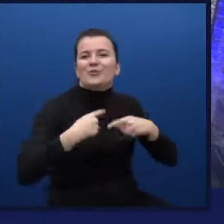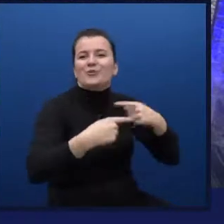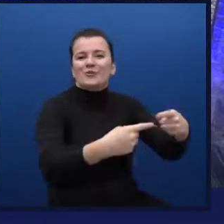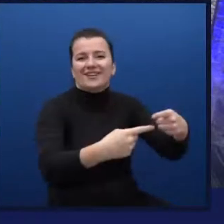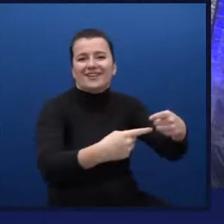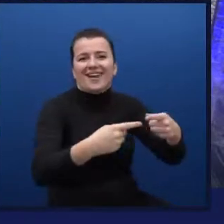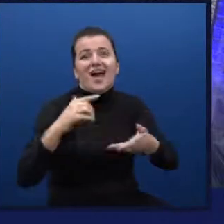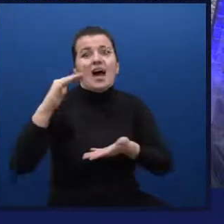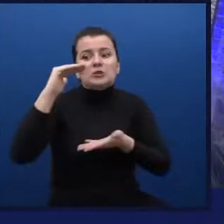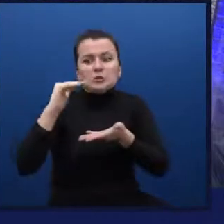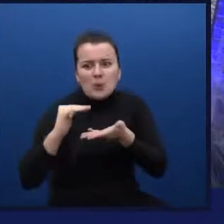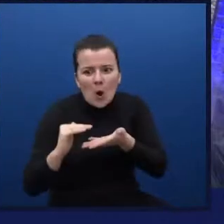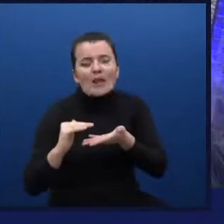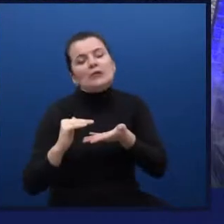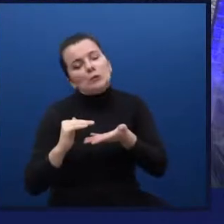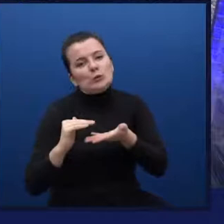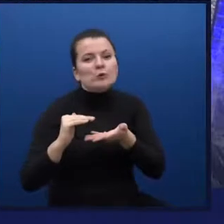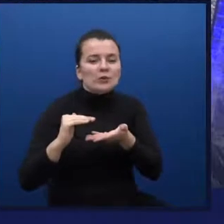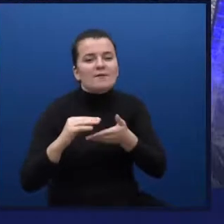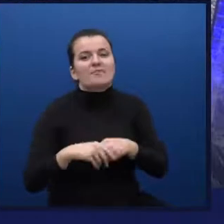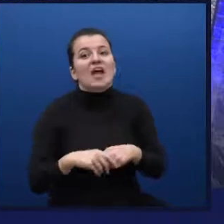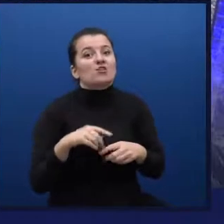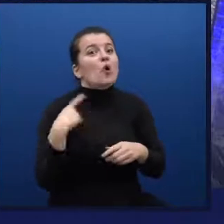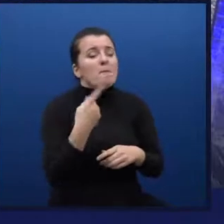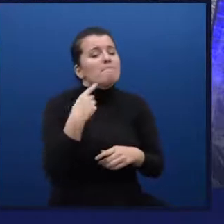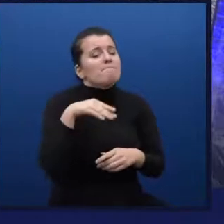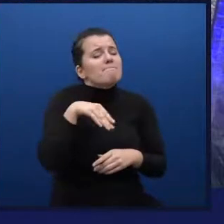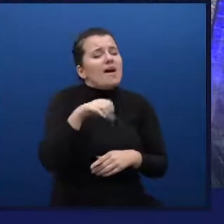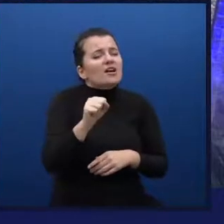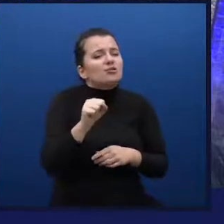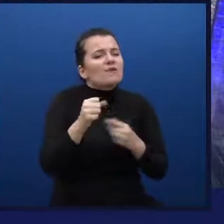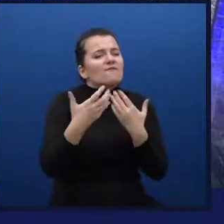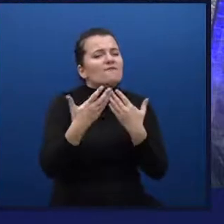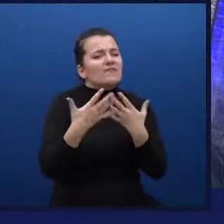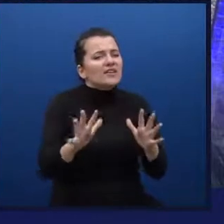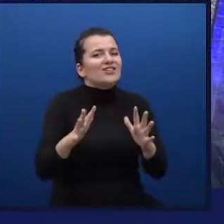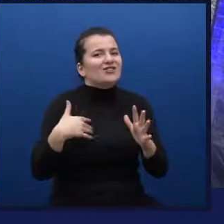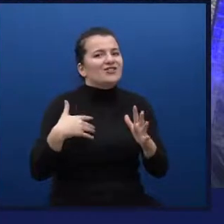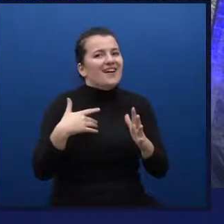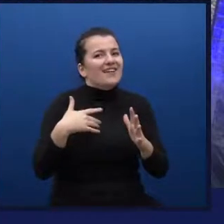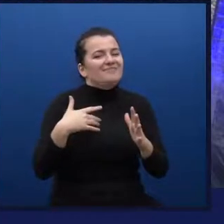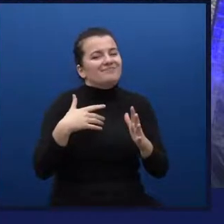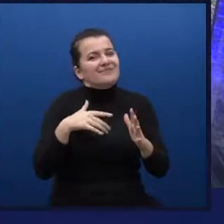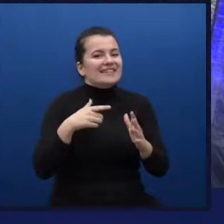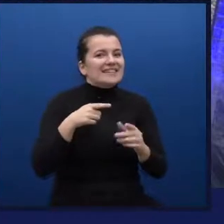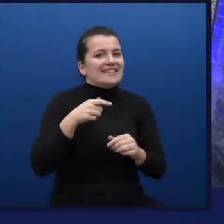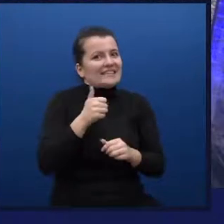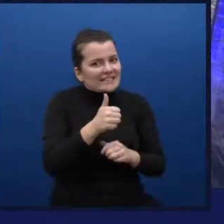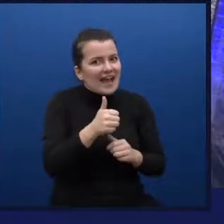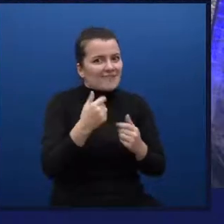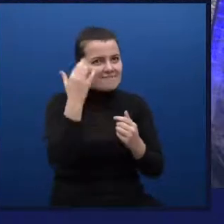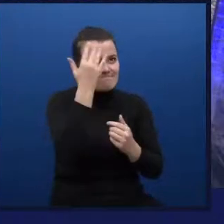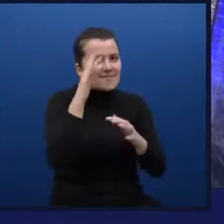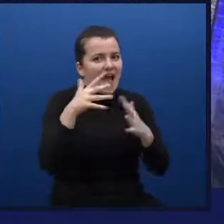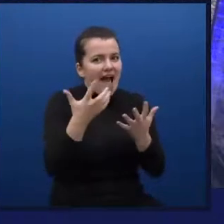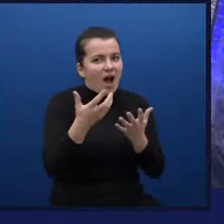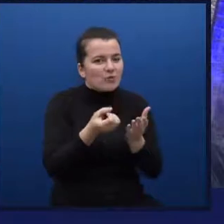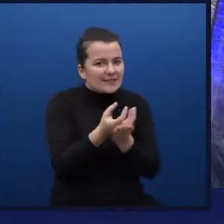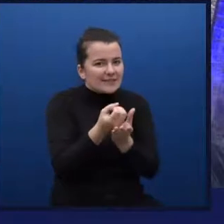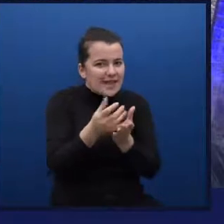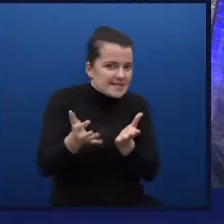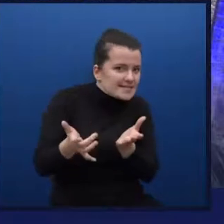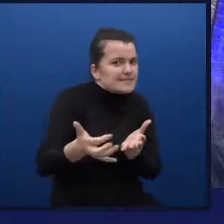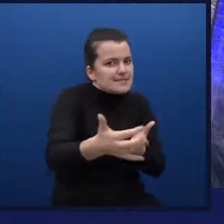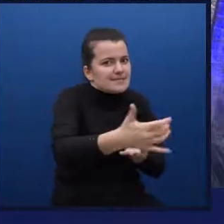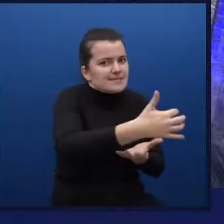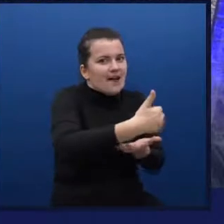behind the scenes and are continuing to try and do their sort of their work going forward is make it as accessible as possible depending on the data type. So we're